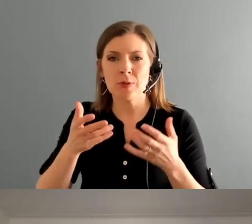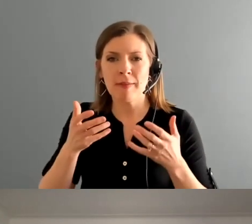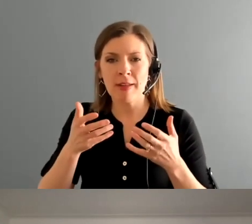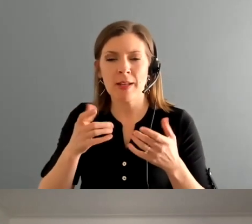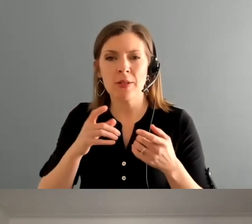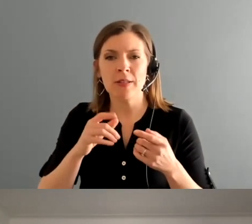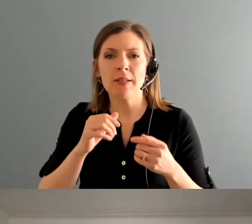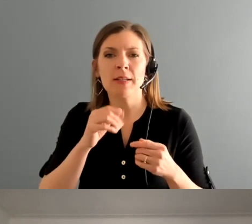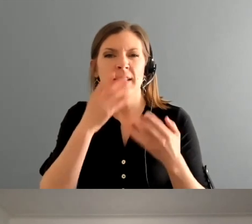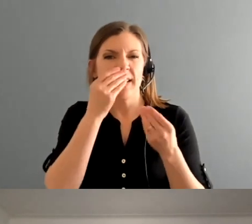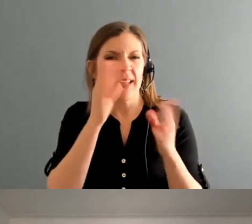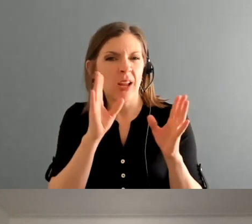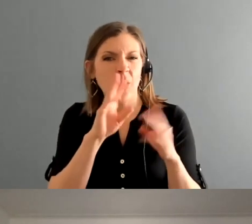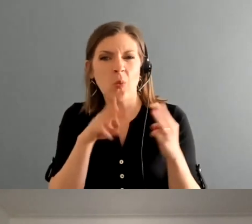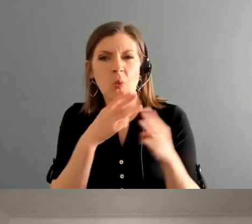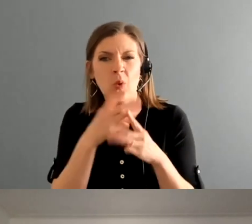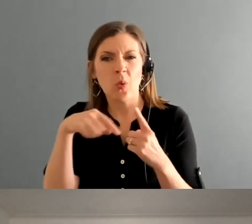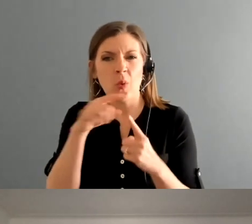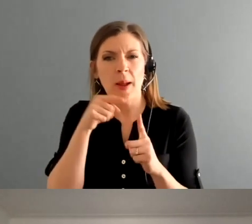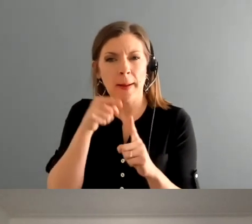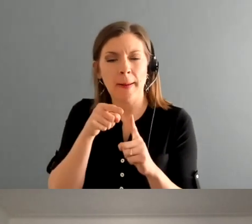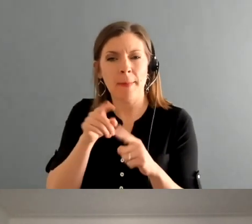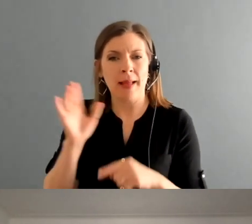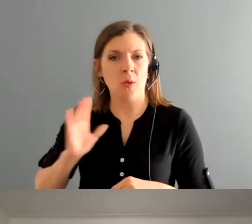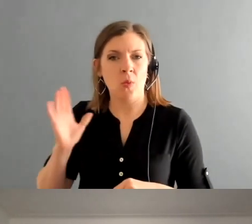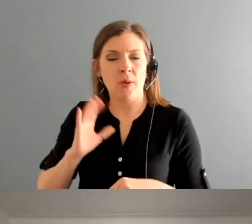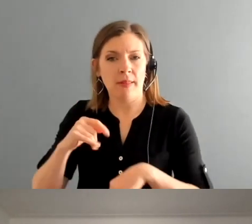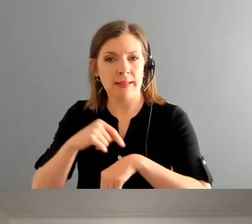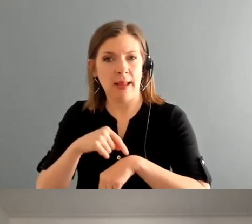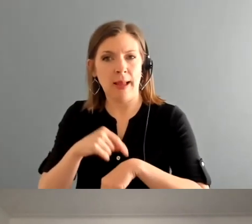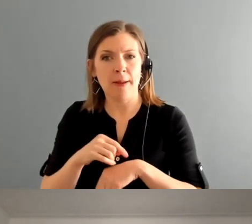the world around him, or him as it was at the time,